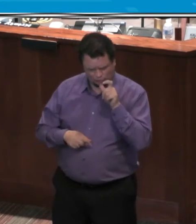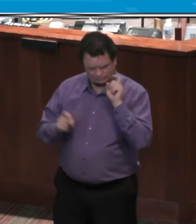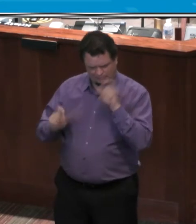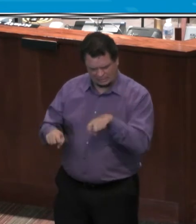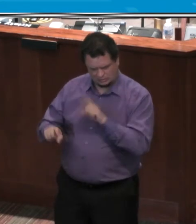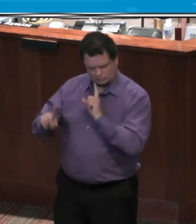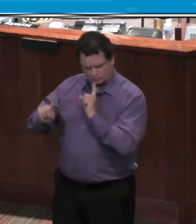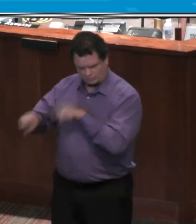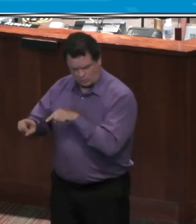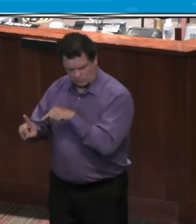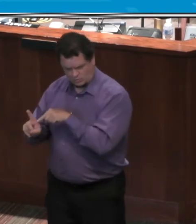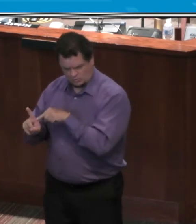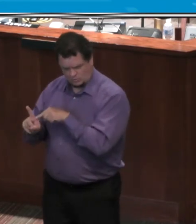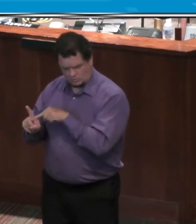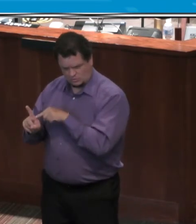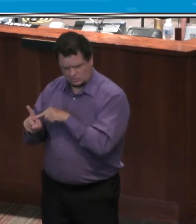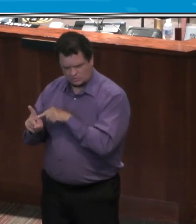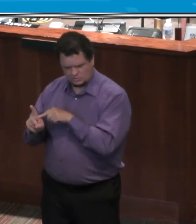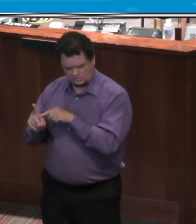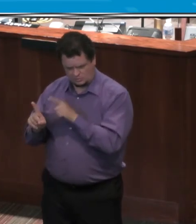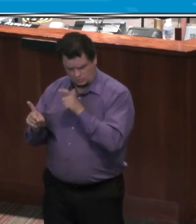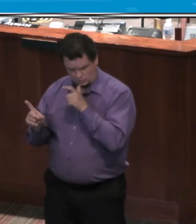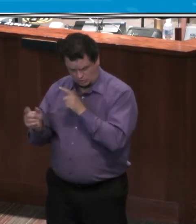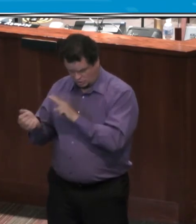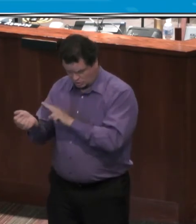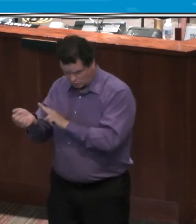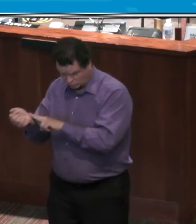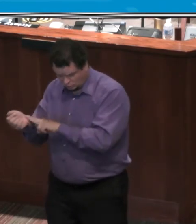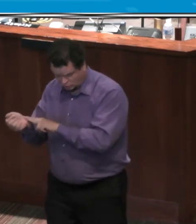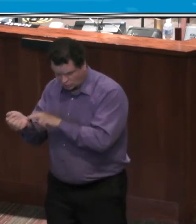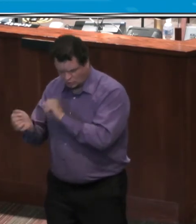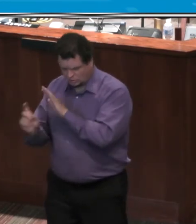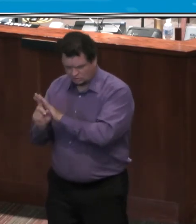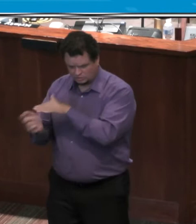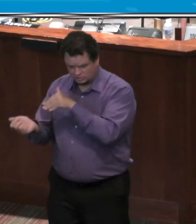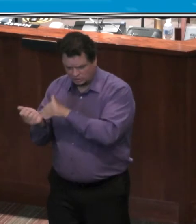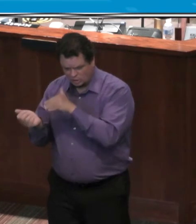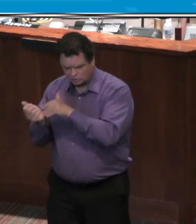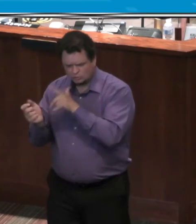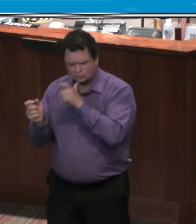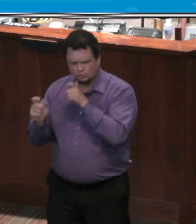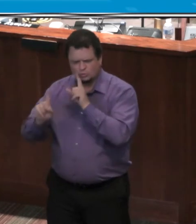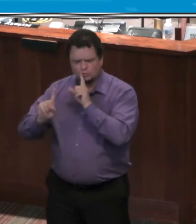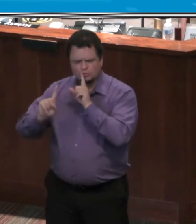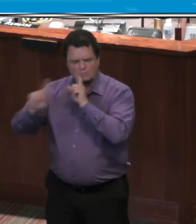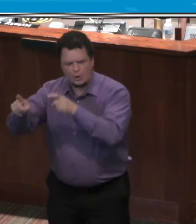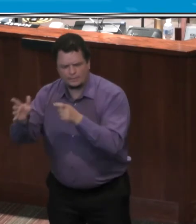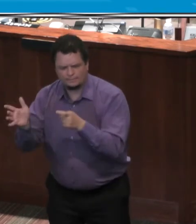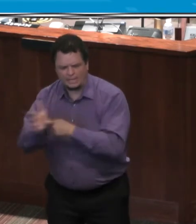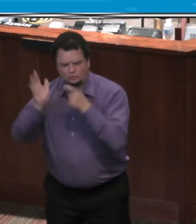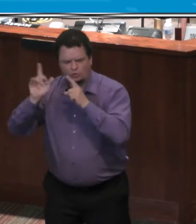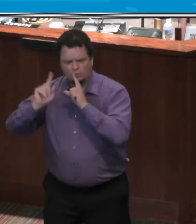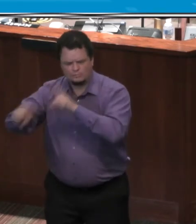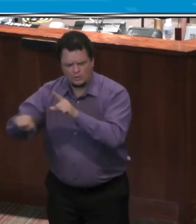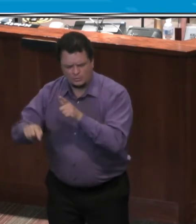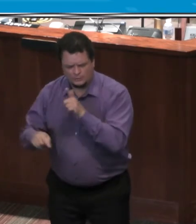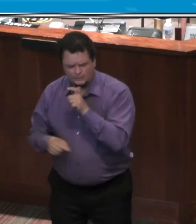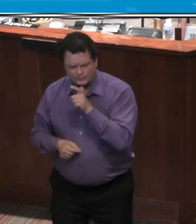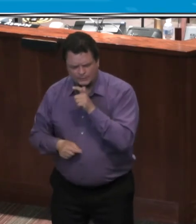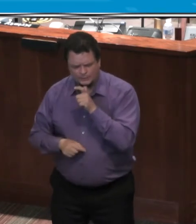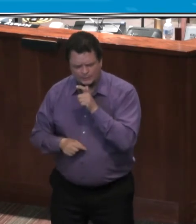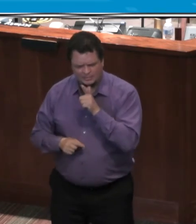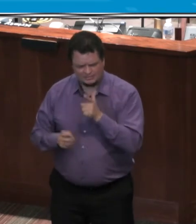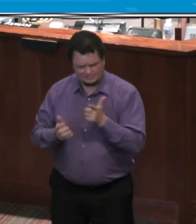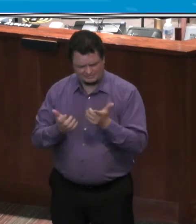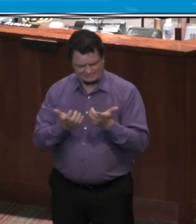school nurse, their private physician? Who's doing that reporting, and how are we making sure that there's not overlap